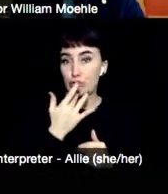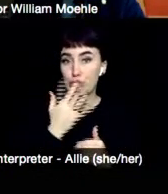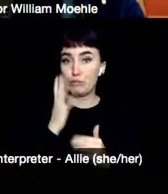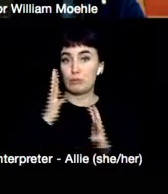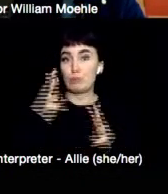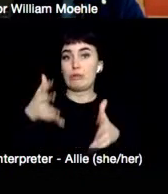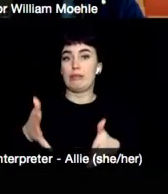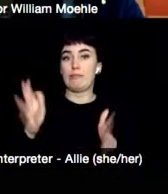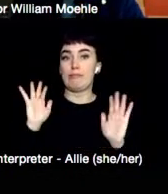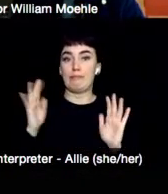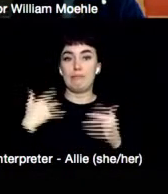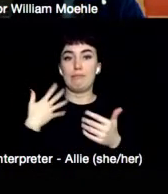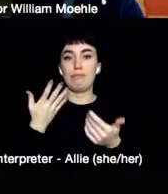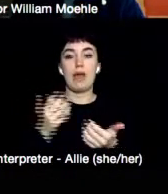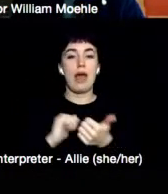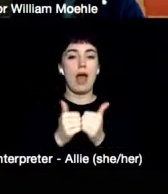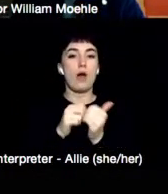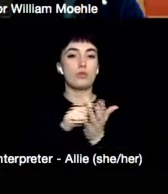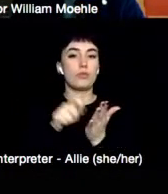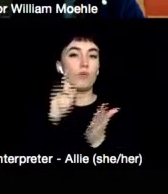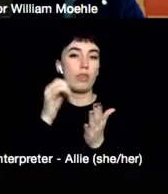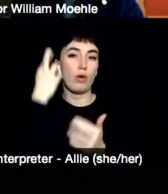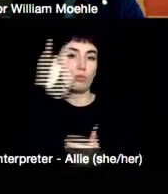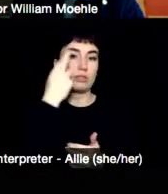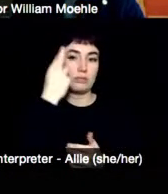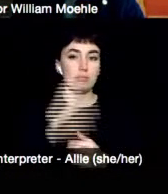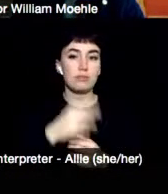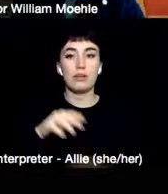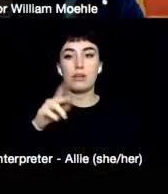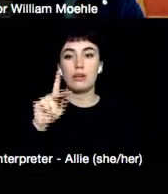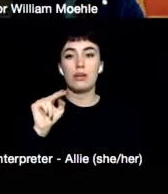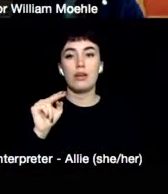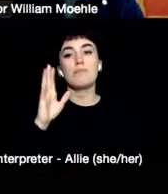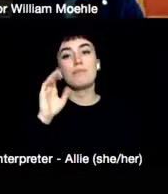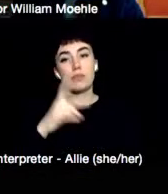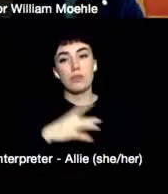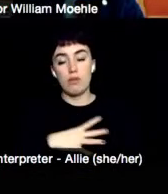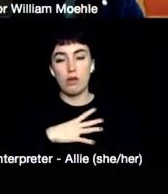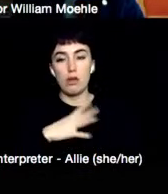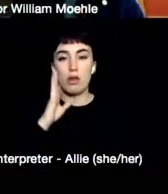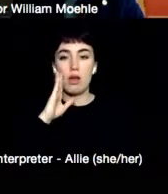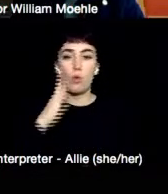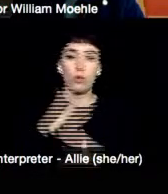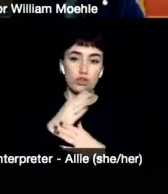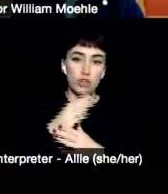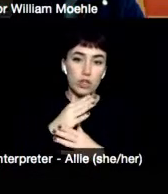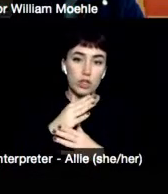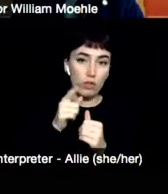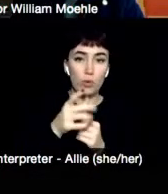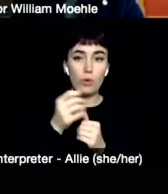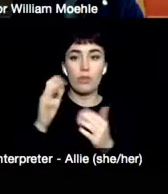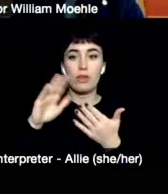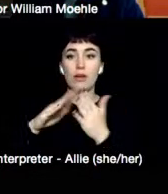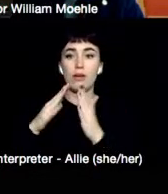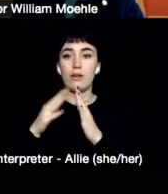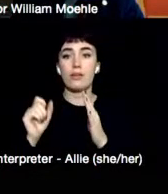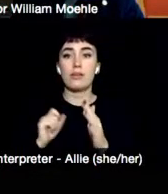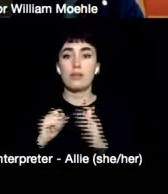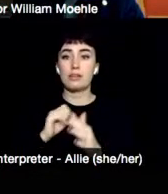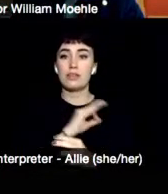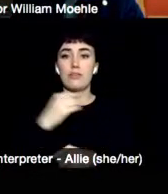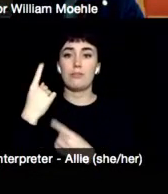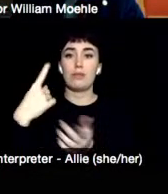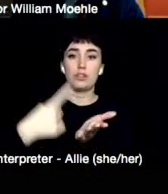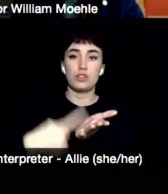as written for those risk reasons. Right, and I'll just share with you and the community that staff has been talking